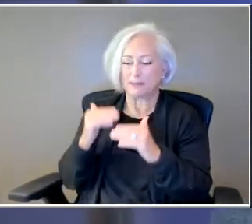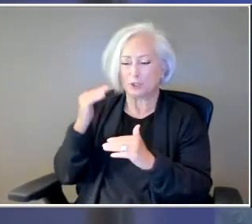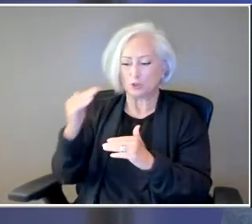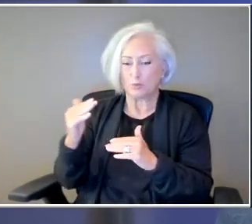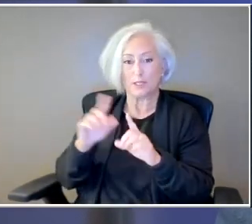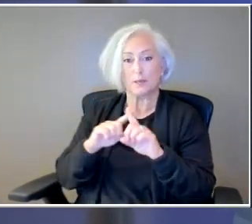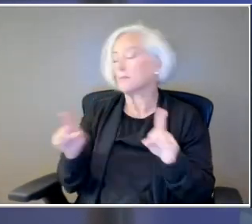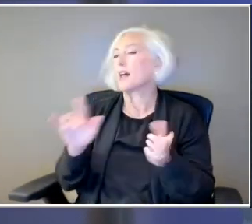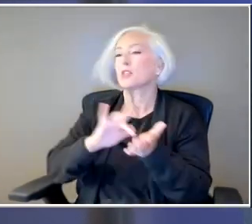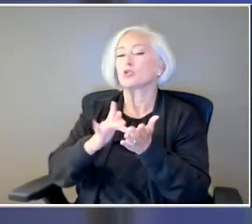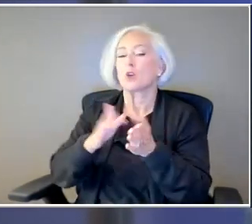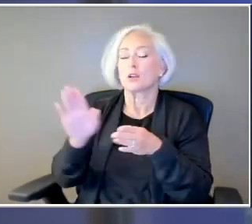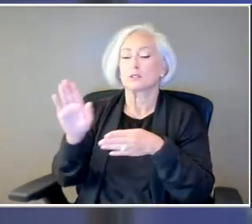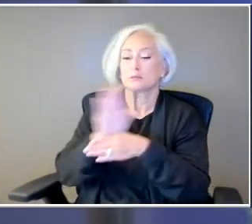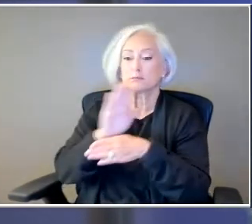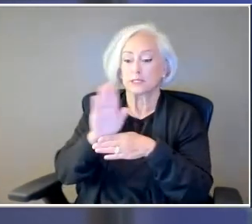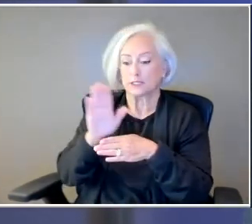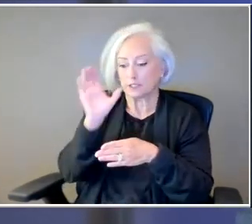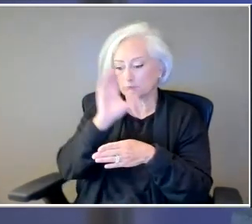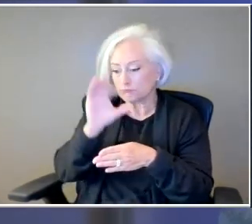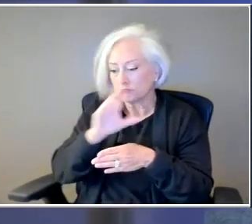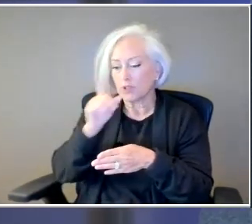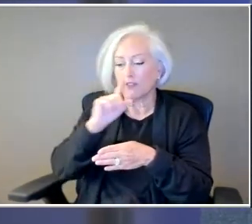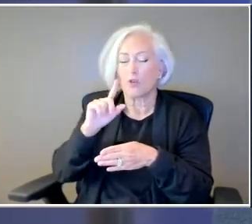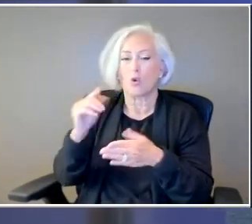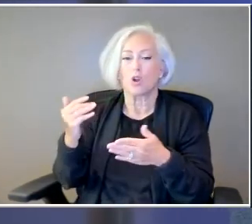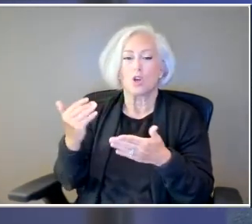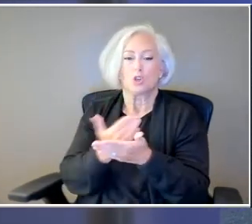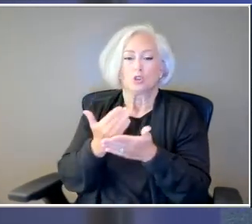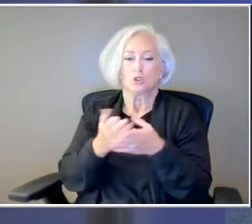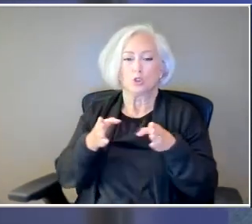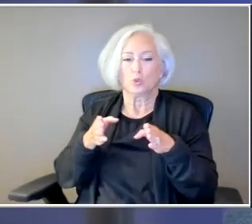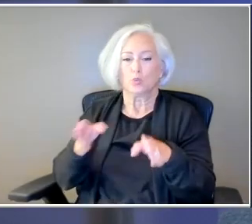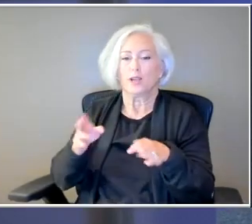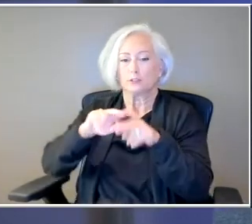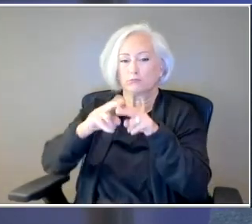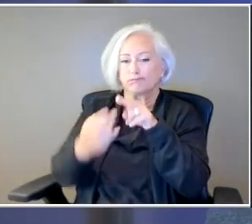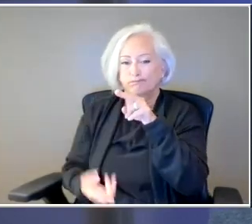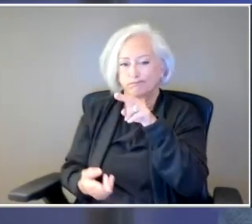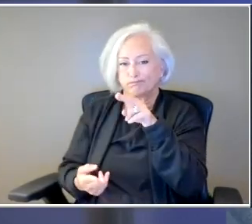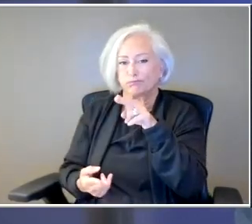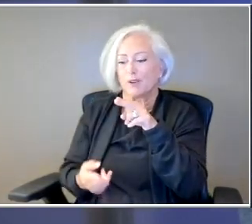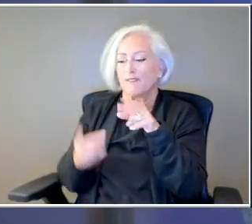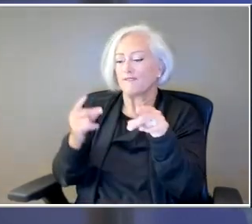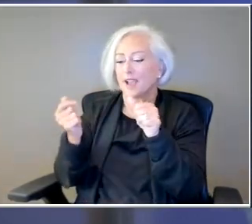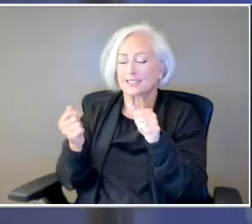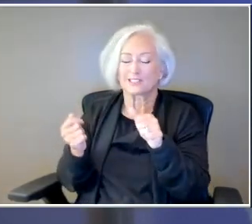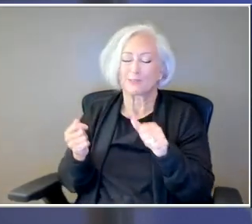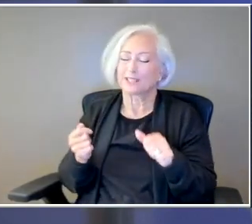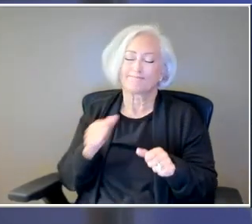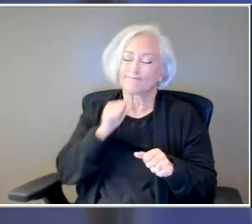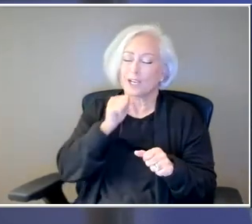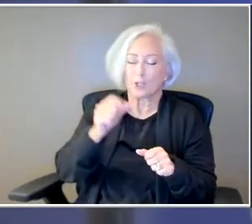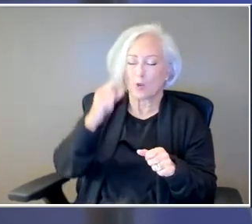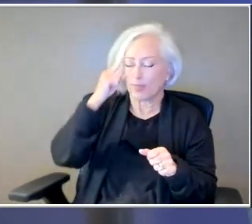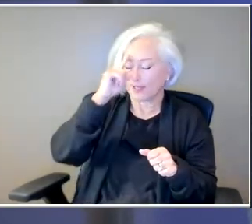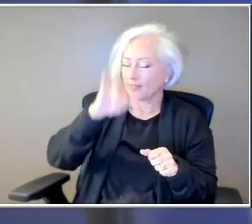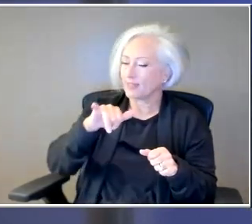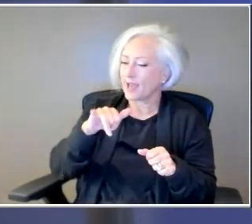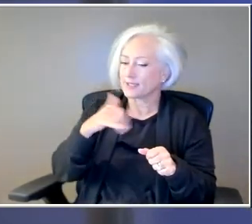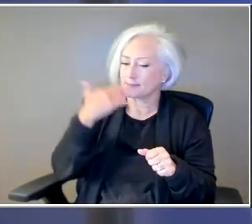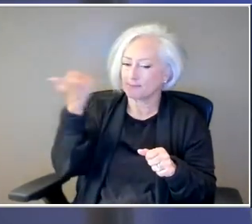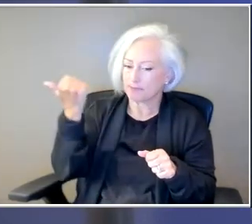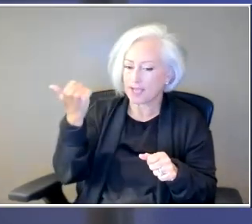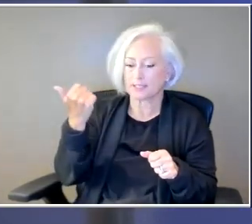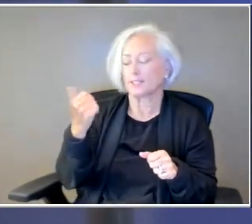for bigger, more efficacious weight loss, and I'm not always sure that's the best. I think losing, the data is pretty clear.